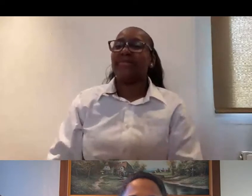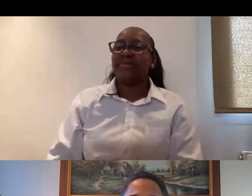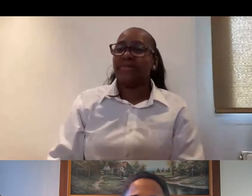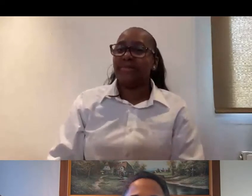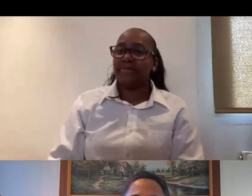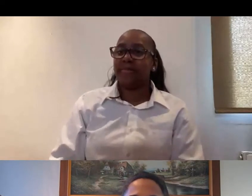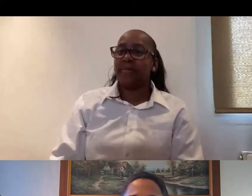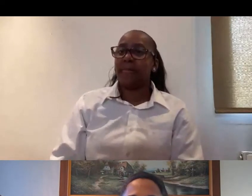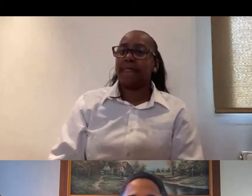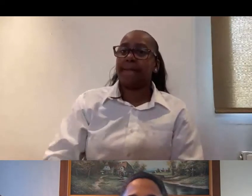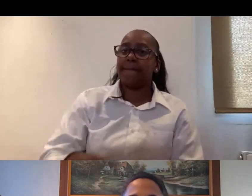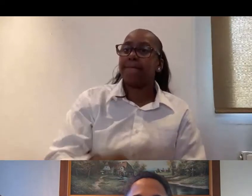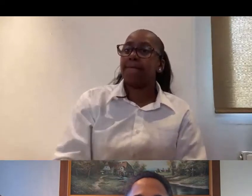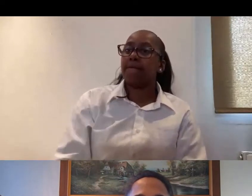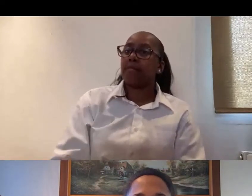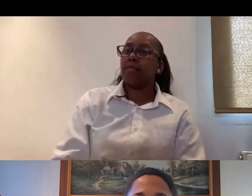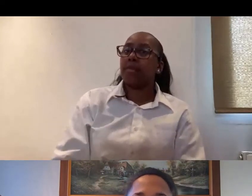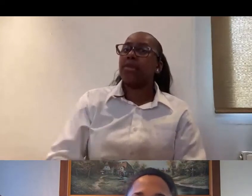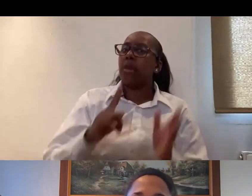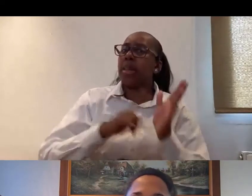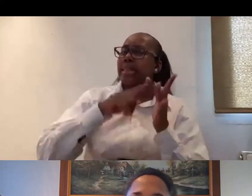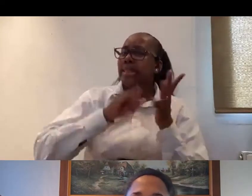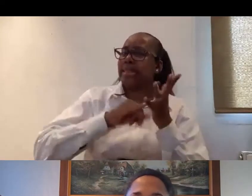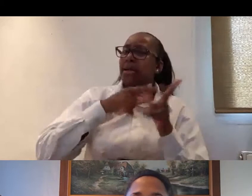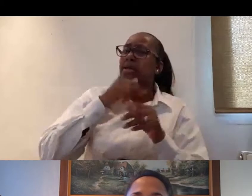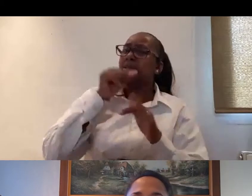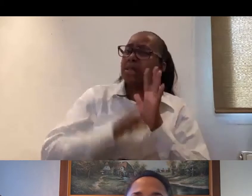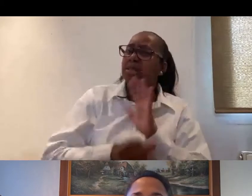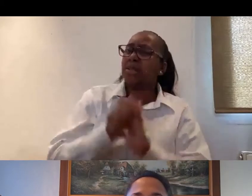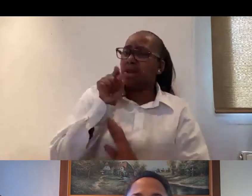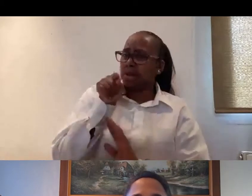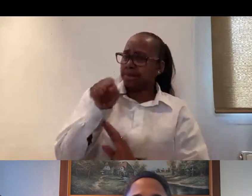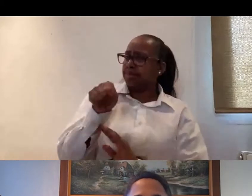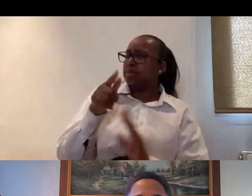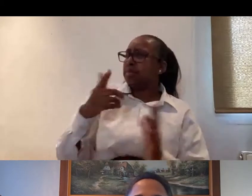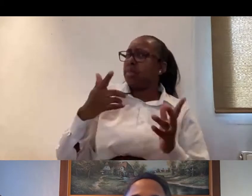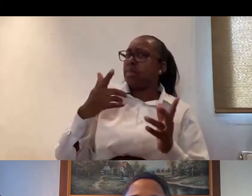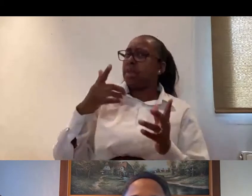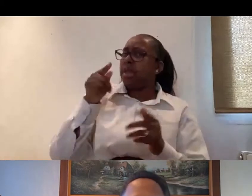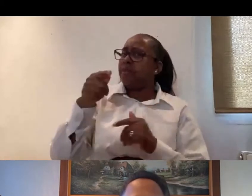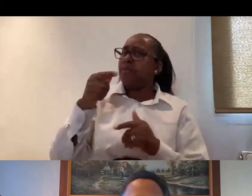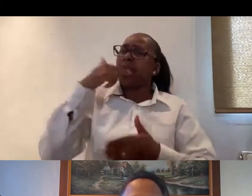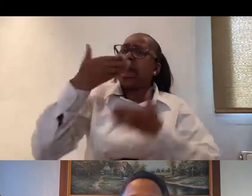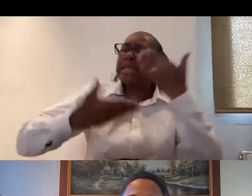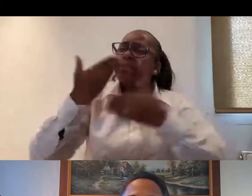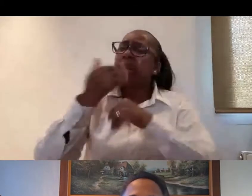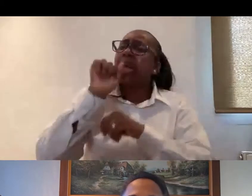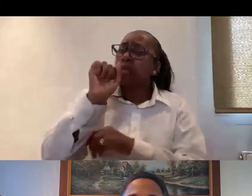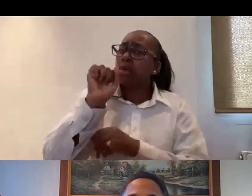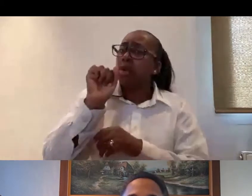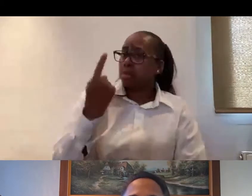Okay, so Lisa, to start, I would just want to ask you if you would be able to tell me a little bit about